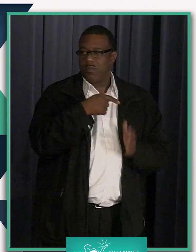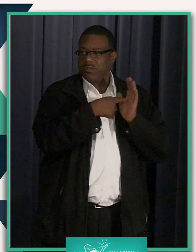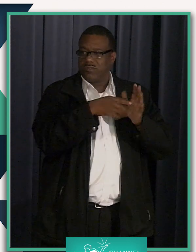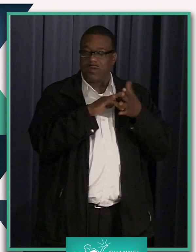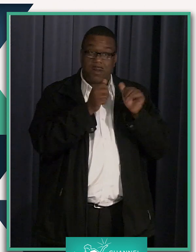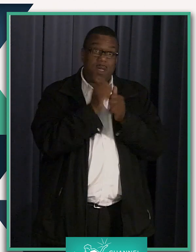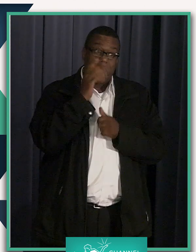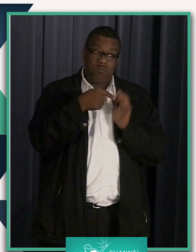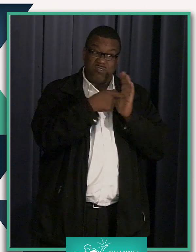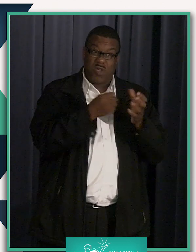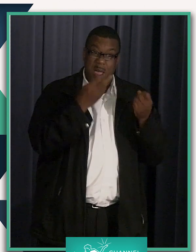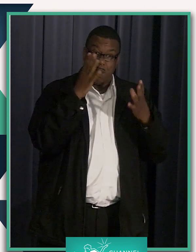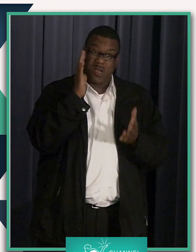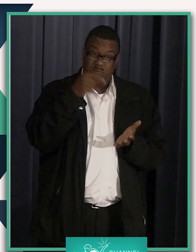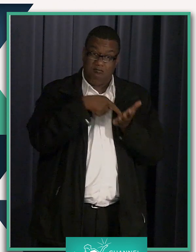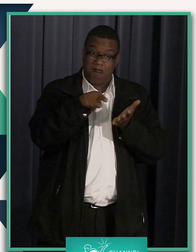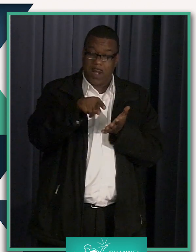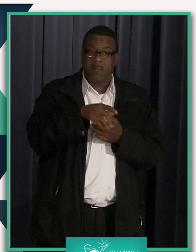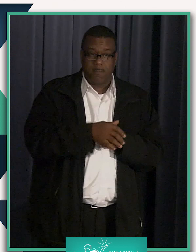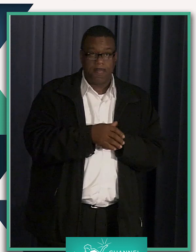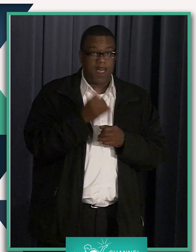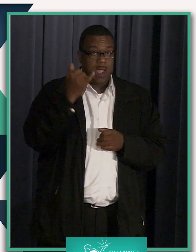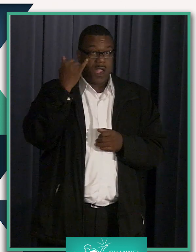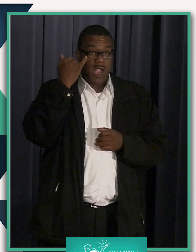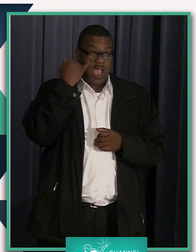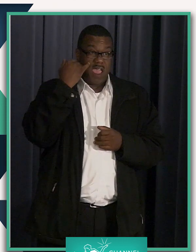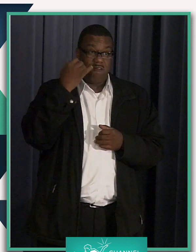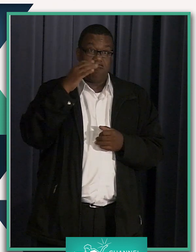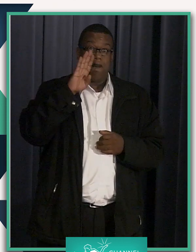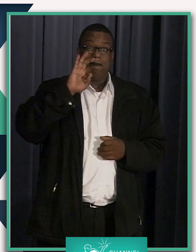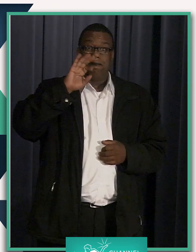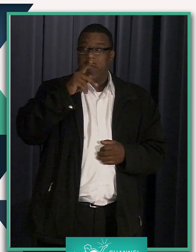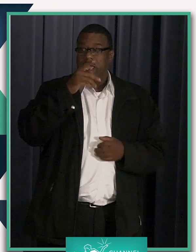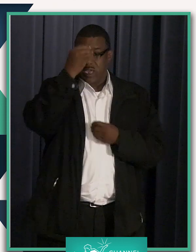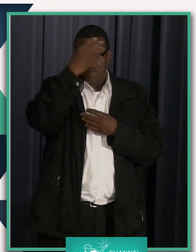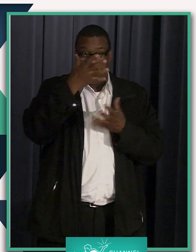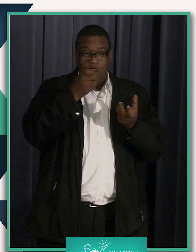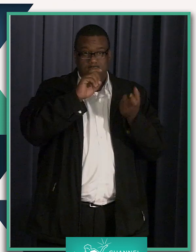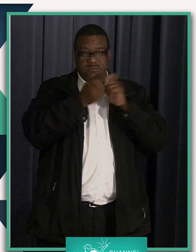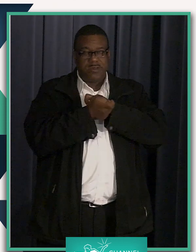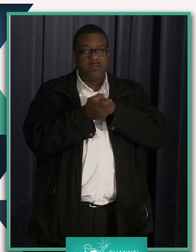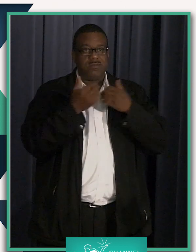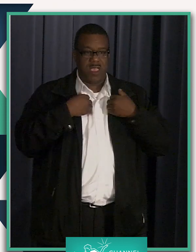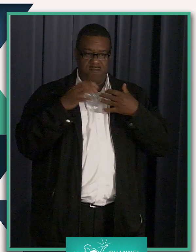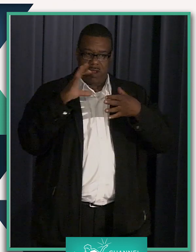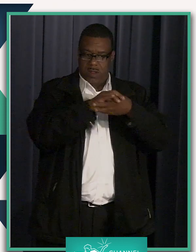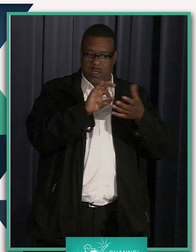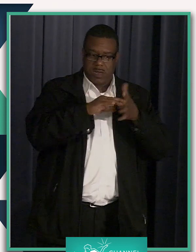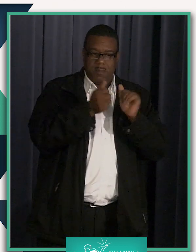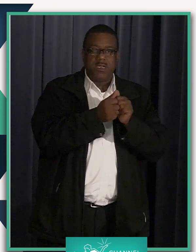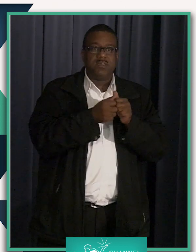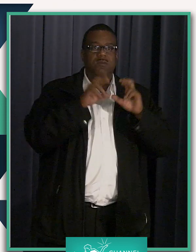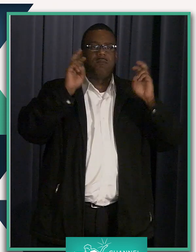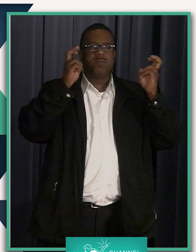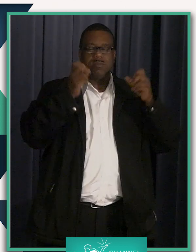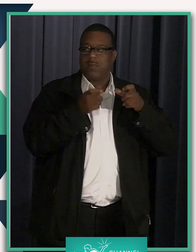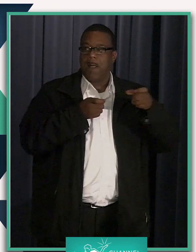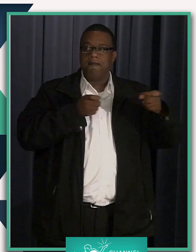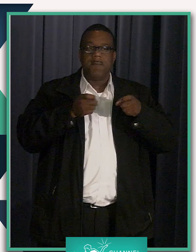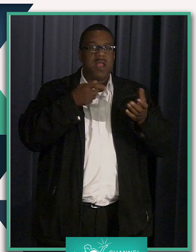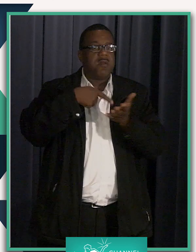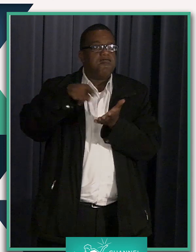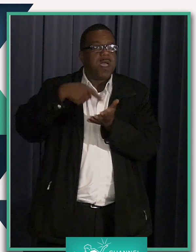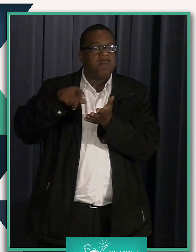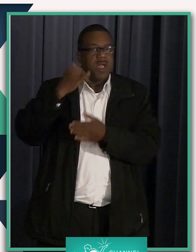much you're going to be getting. And if you want to change your bank information, they've got a link that says Manage Payments. Now, if you want